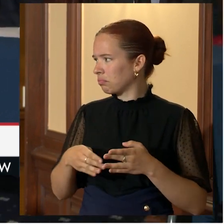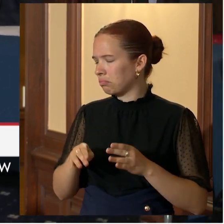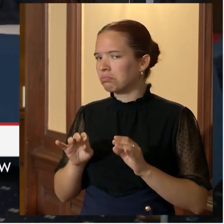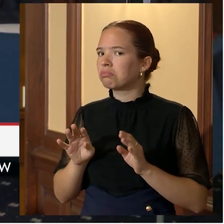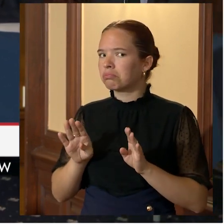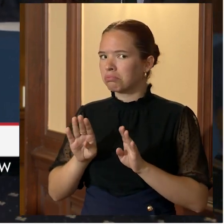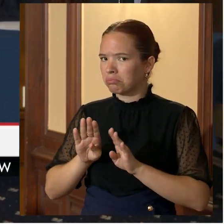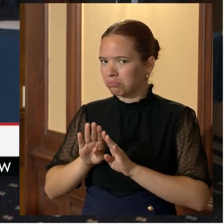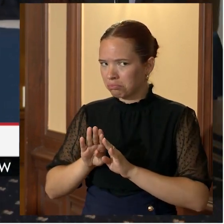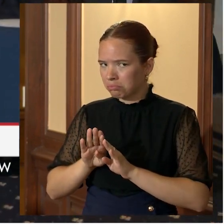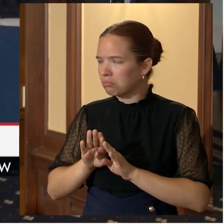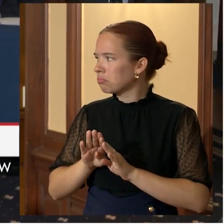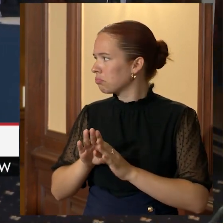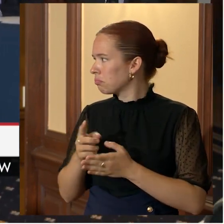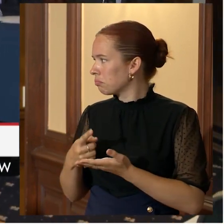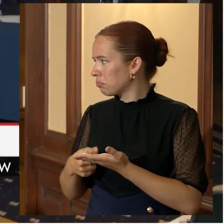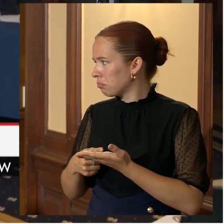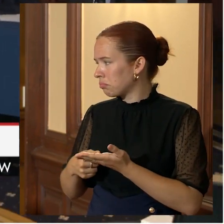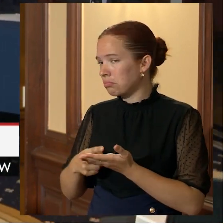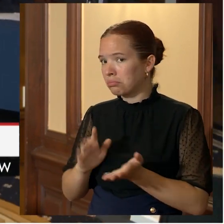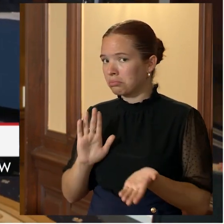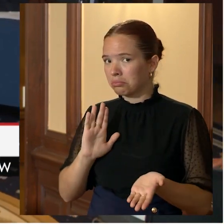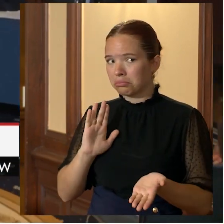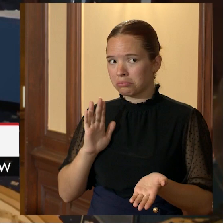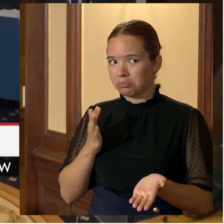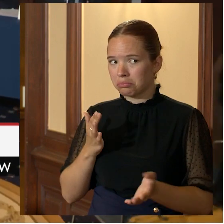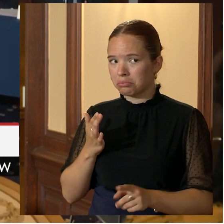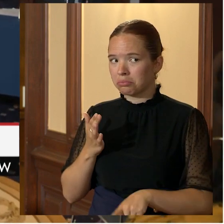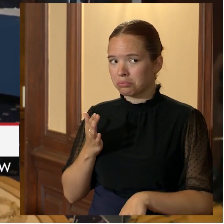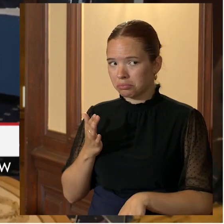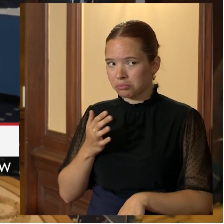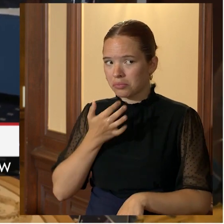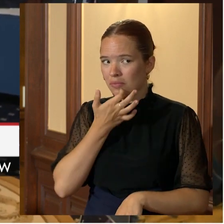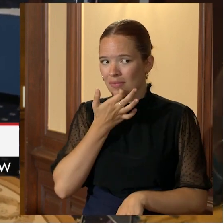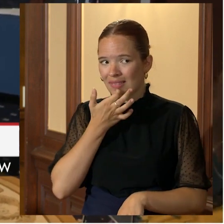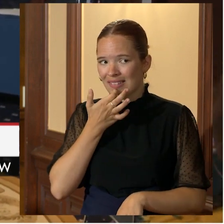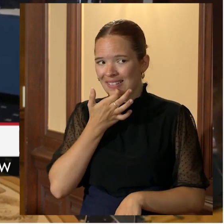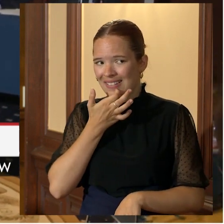doesn't diminish the work that's being done. There is work being done.